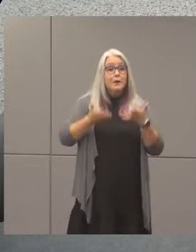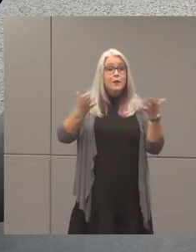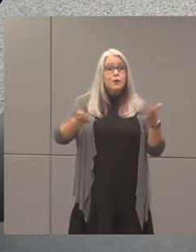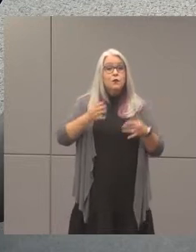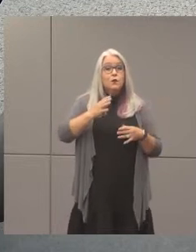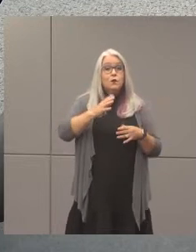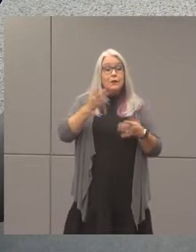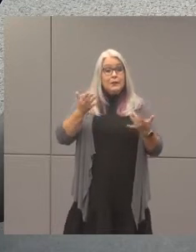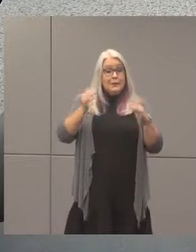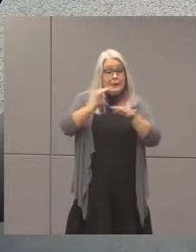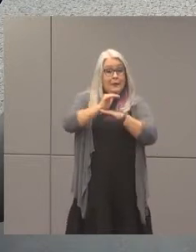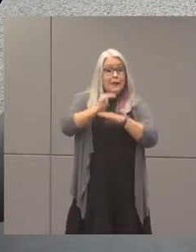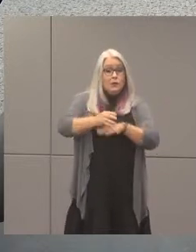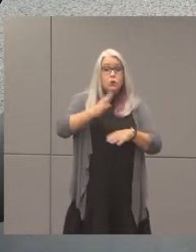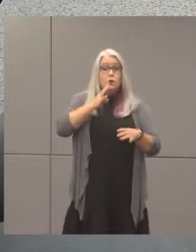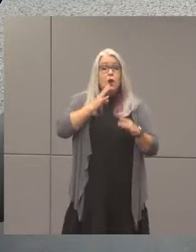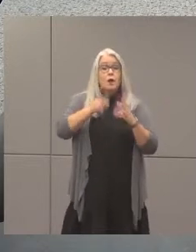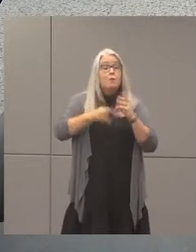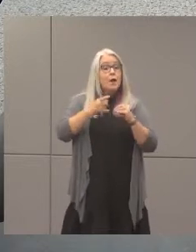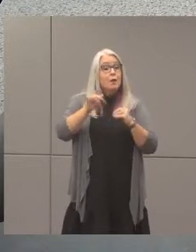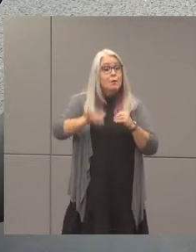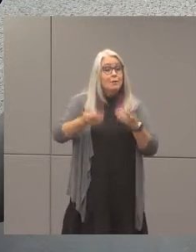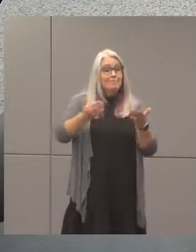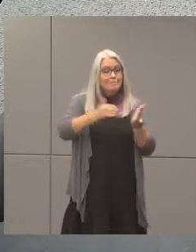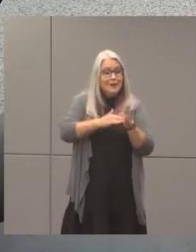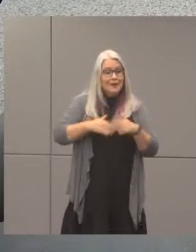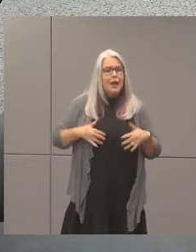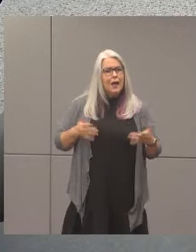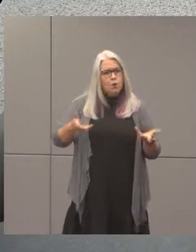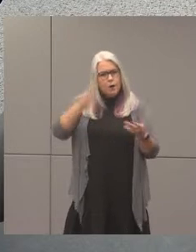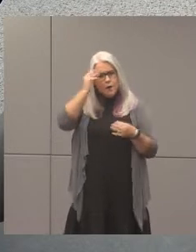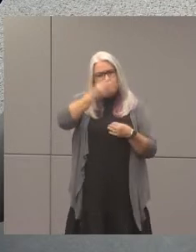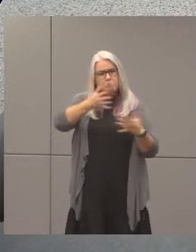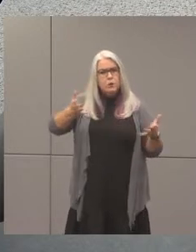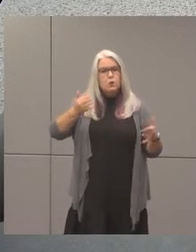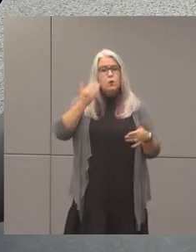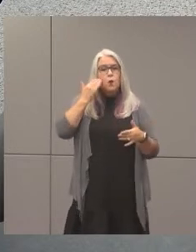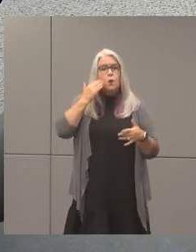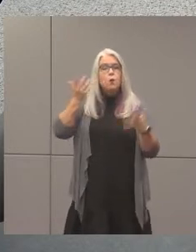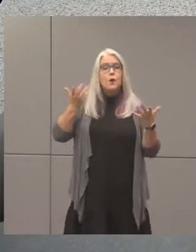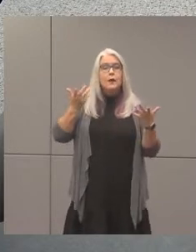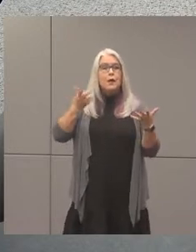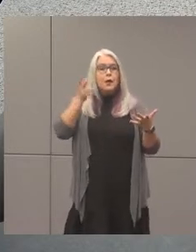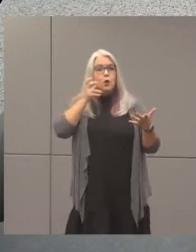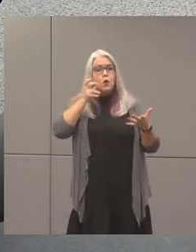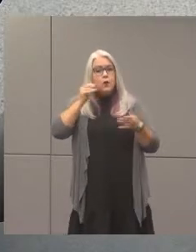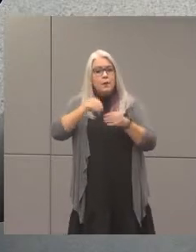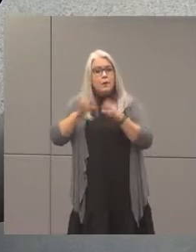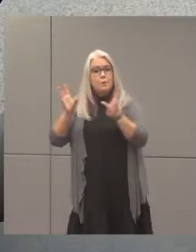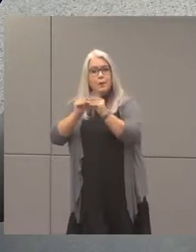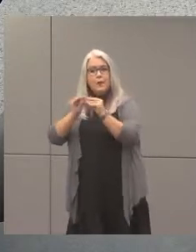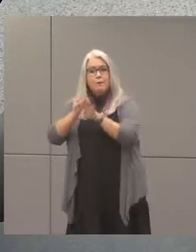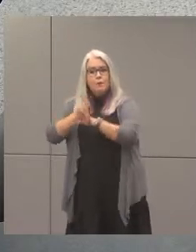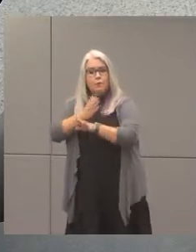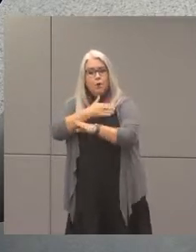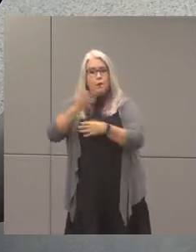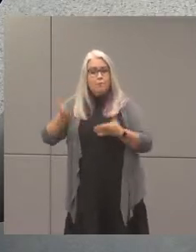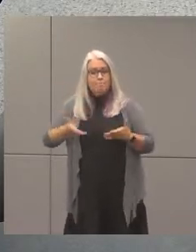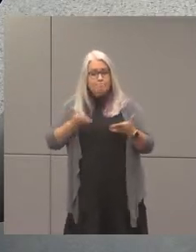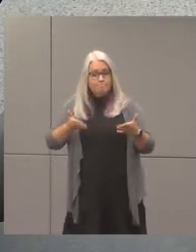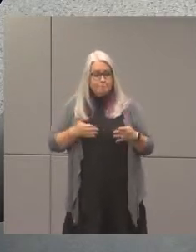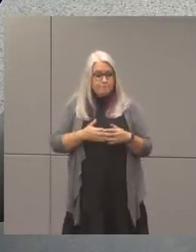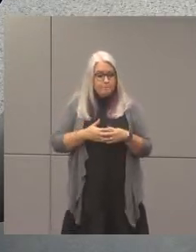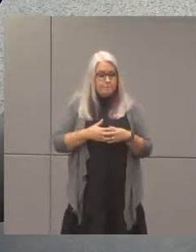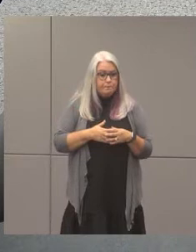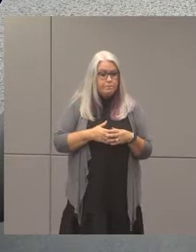again, and I will address what I heard at the meeting prior to this. But I'm going to start by